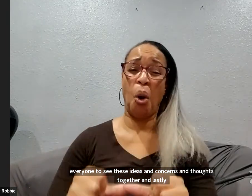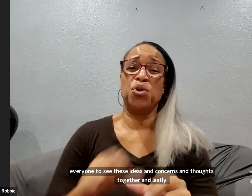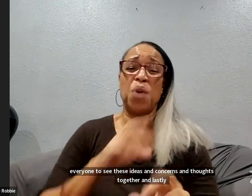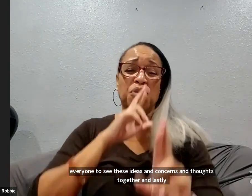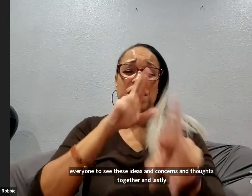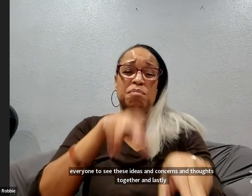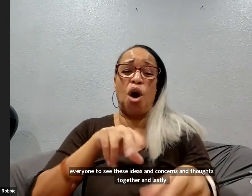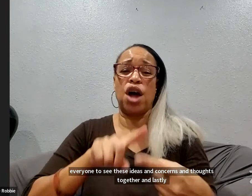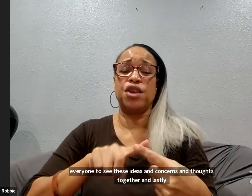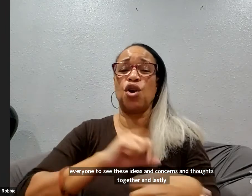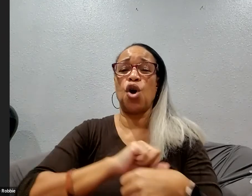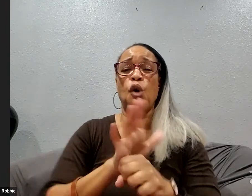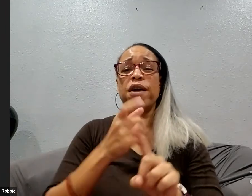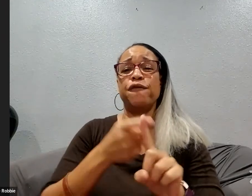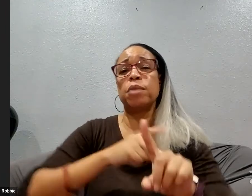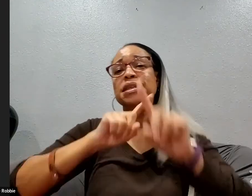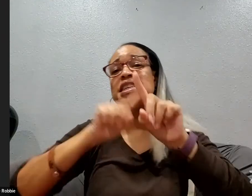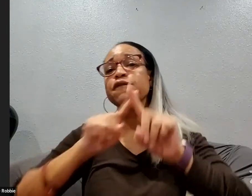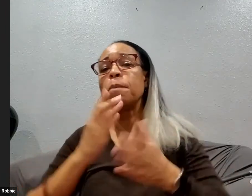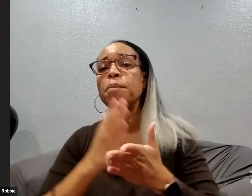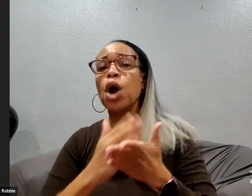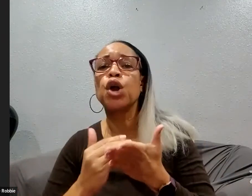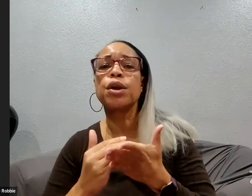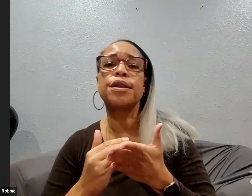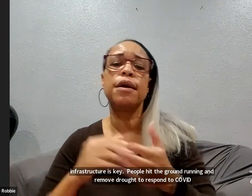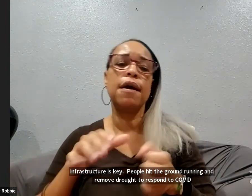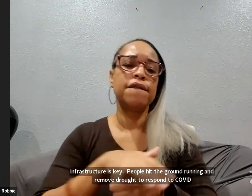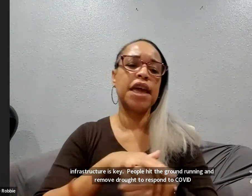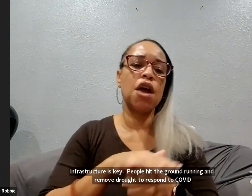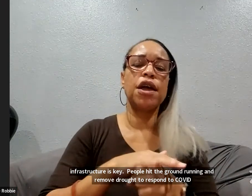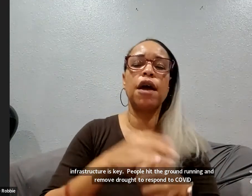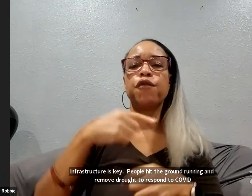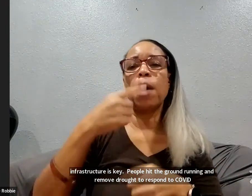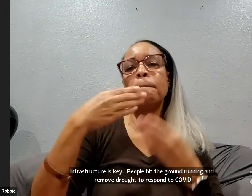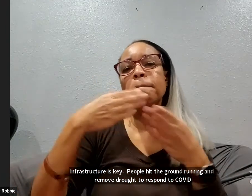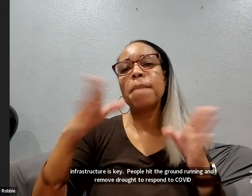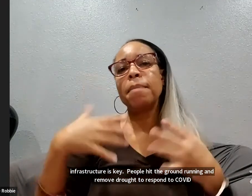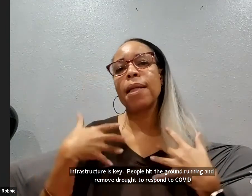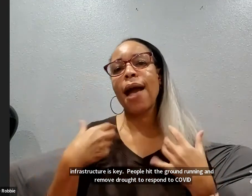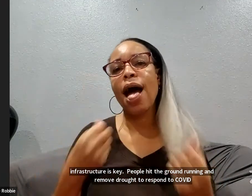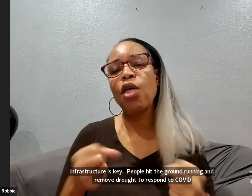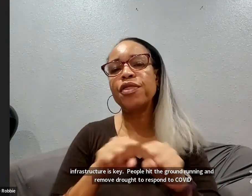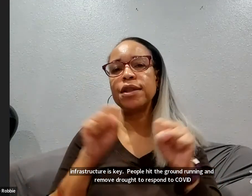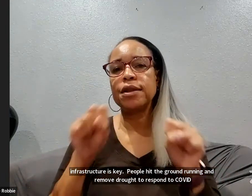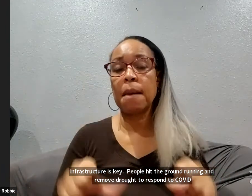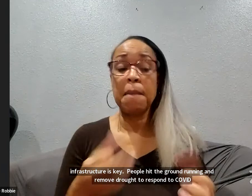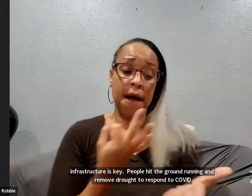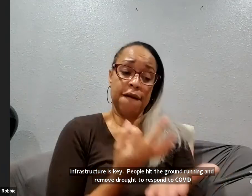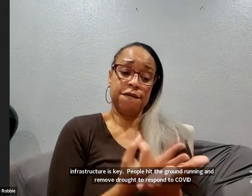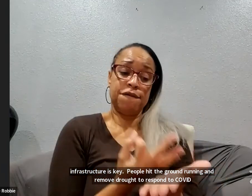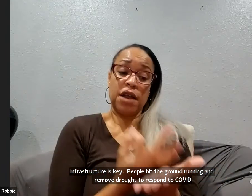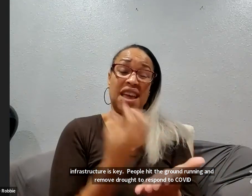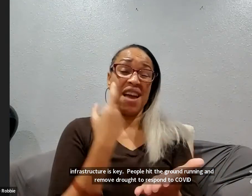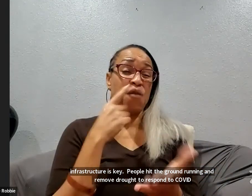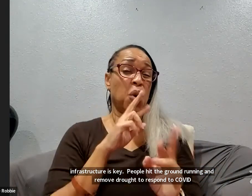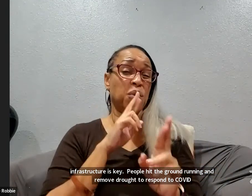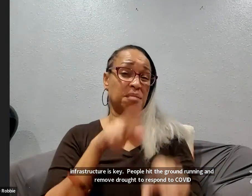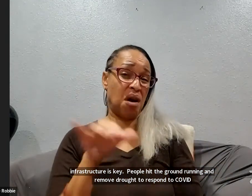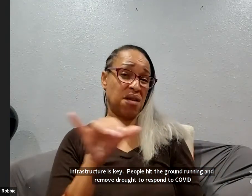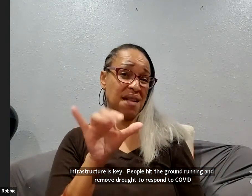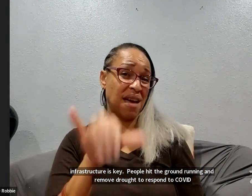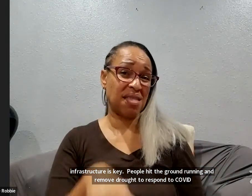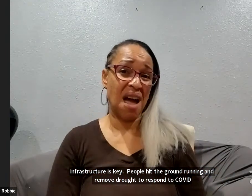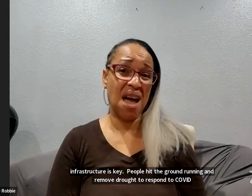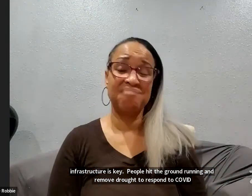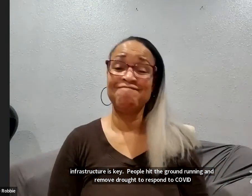from other areas of our public health system. Funding for a response like that is not something that